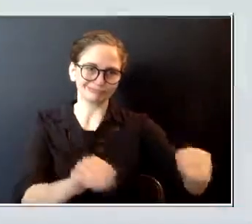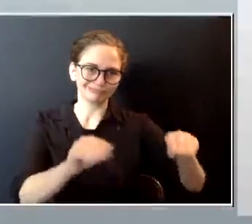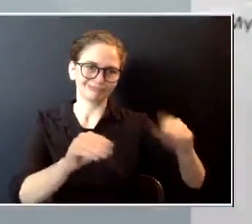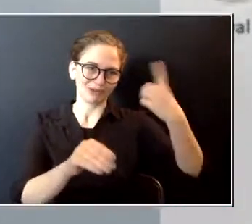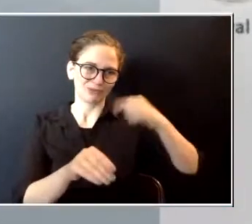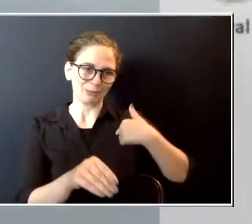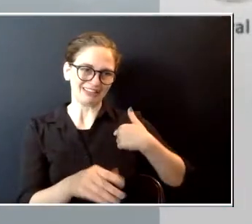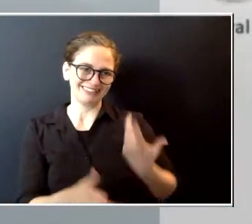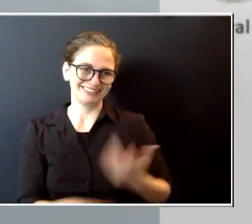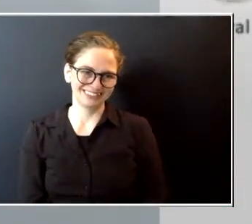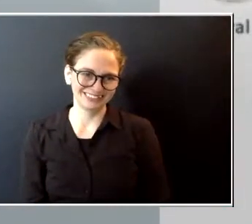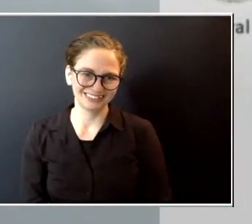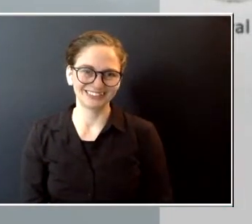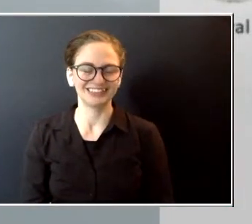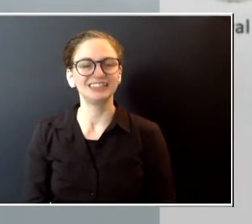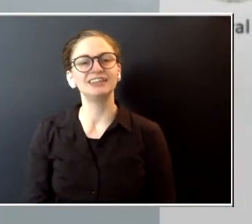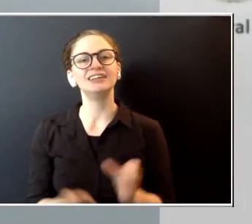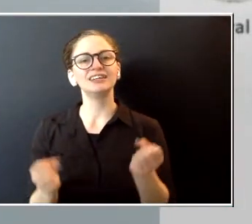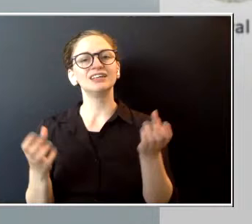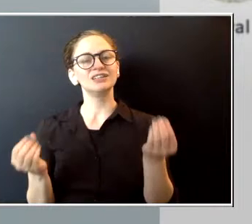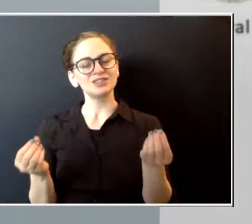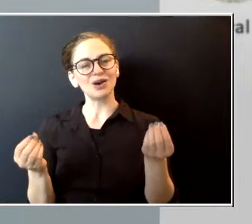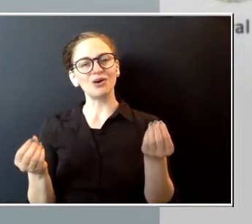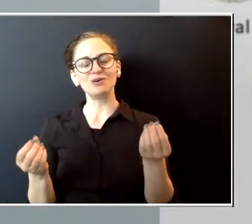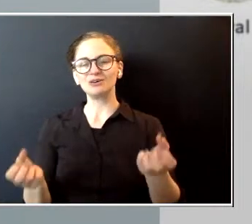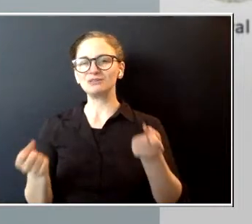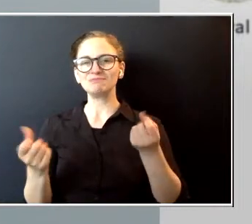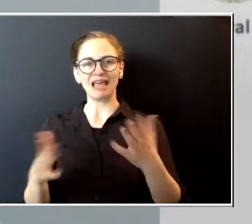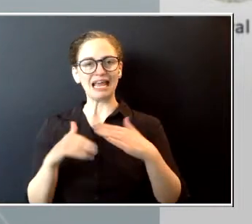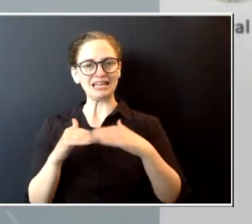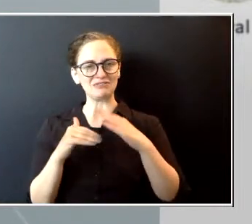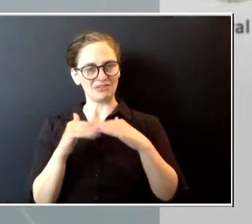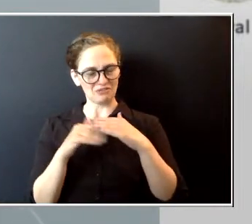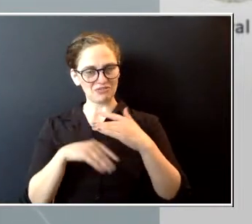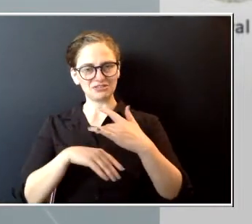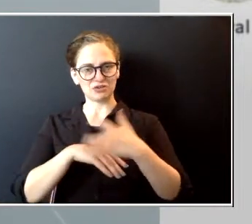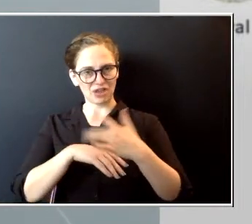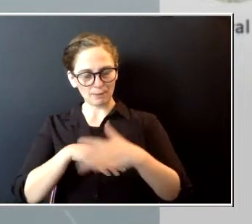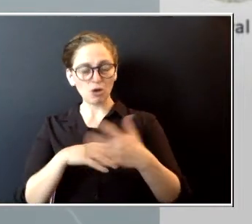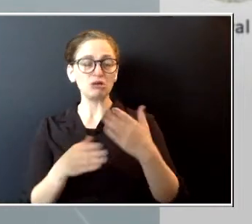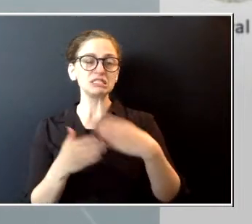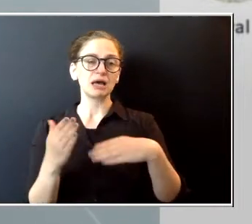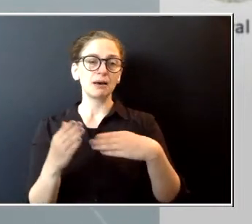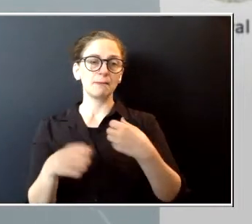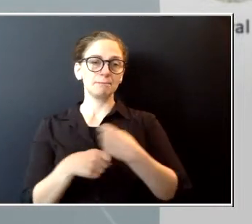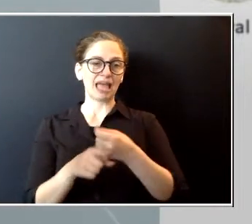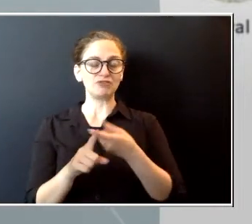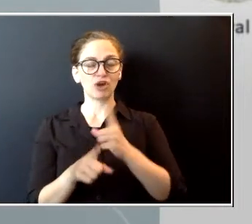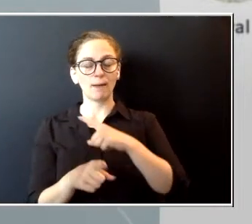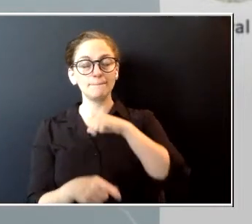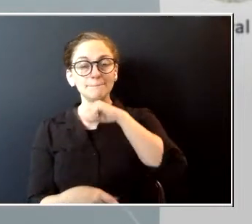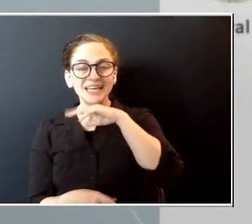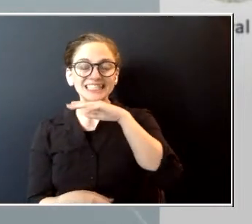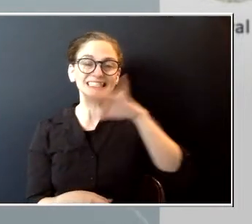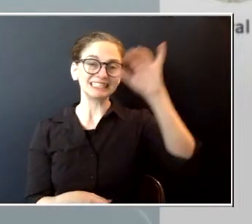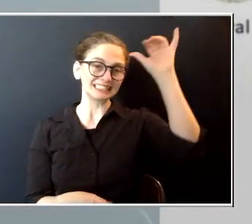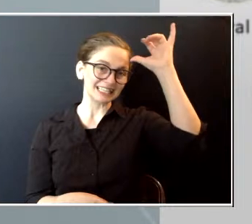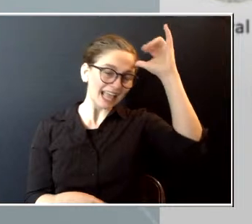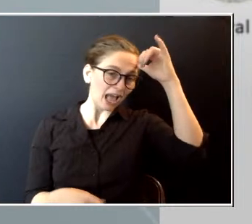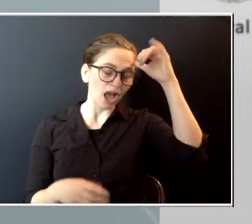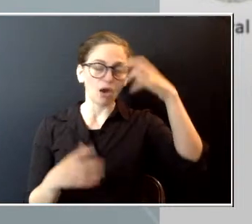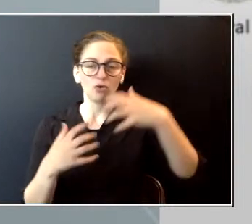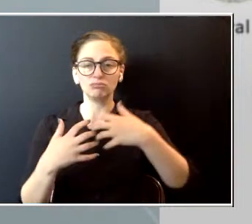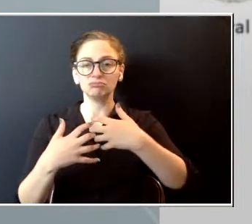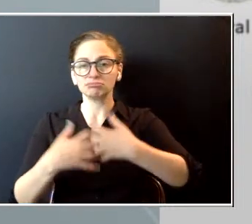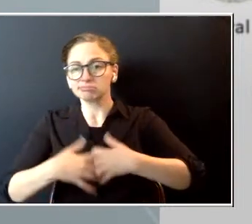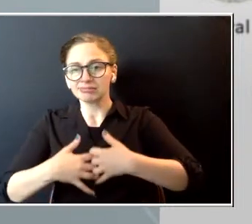made for pork, some cows, some are mechanical, et cetera. You talked a little bit about which one, but how about the tissue thing? How do you decide between like a pork and a cow? So it depends